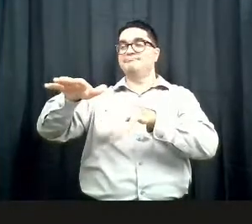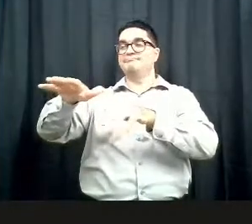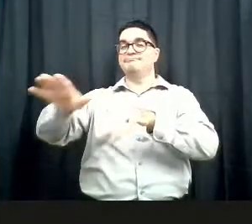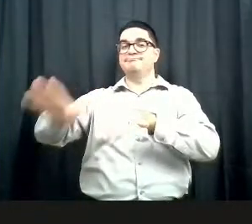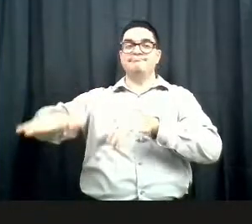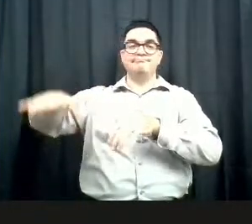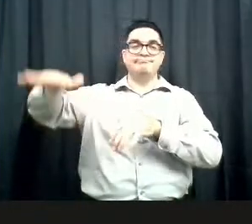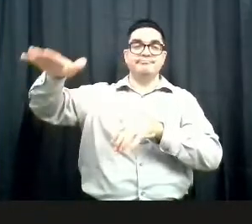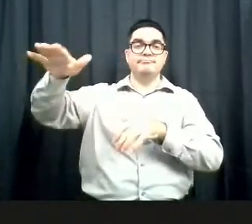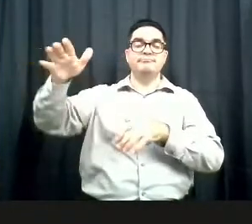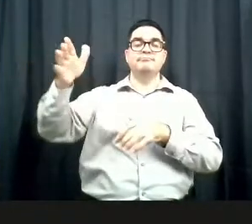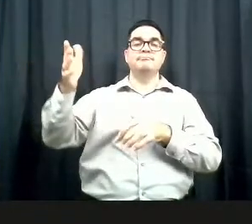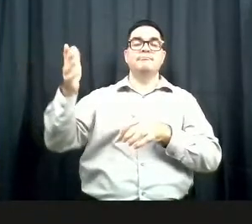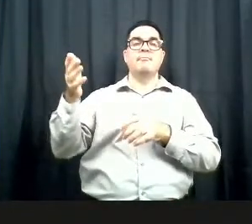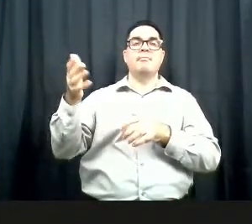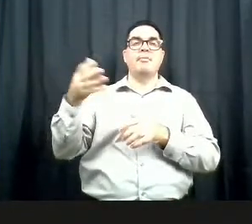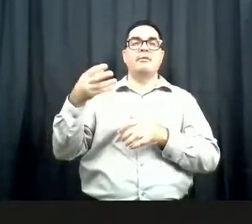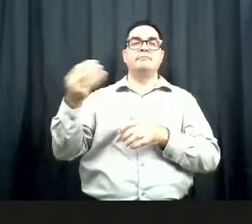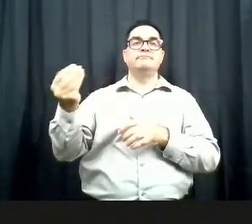the